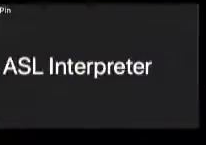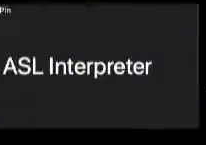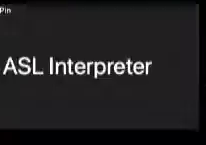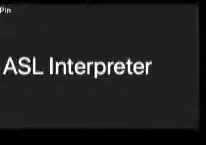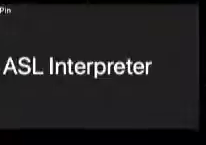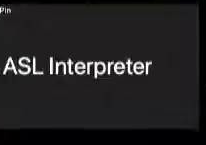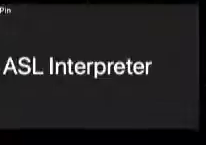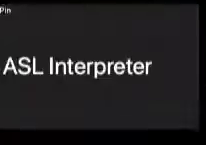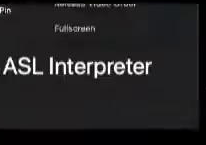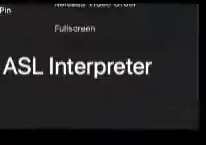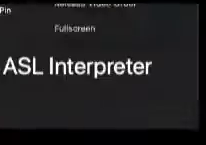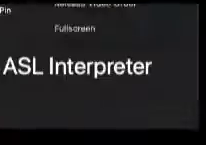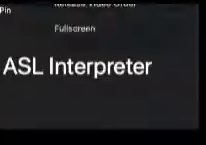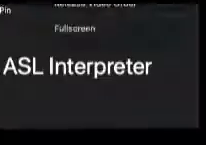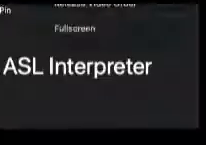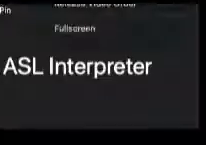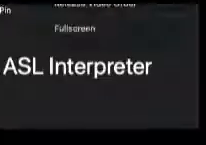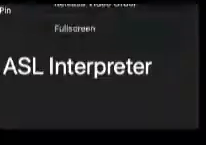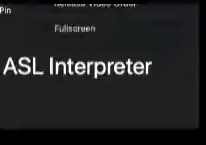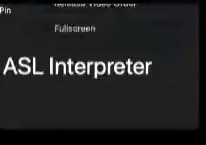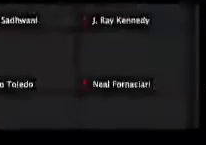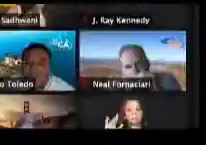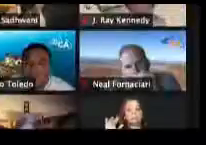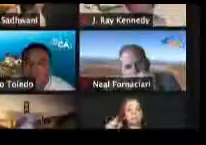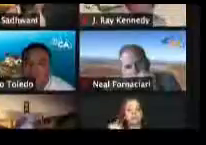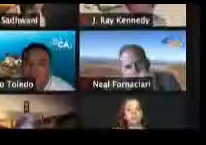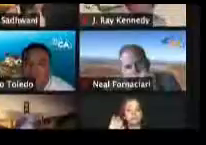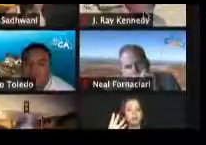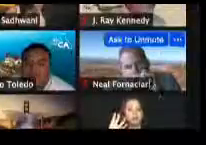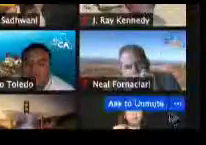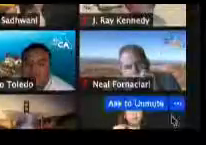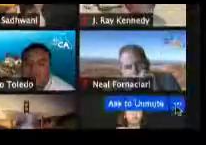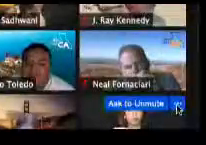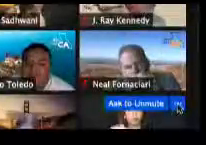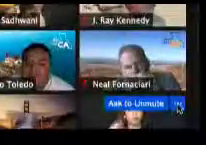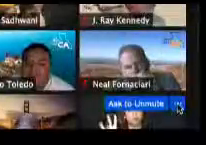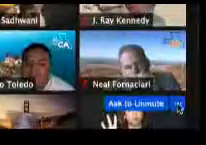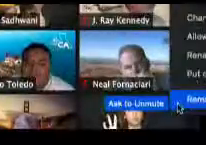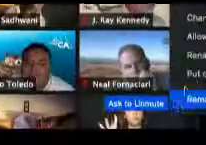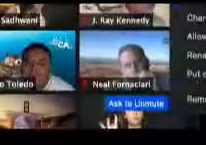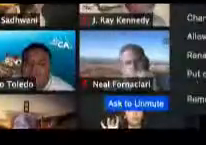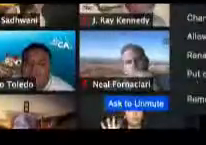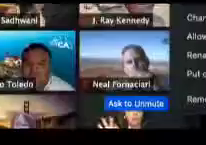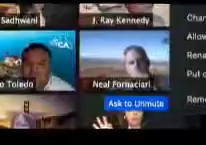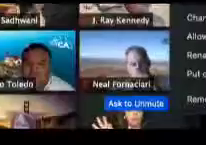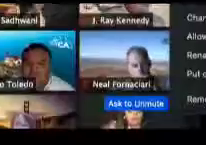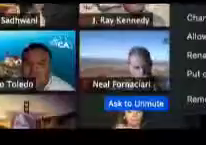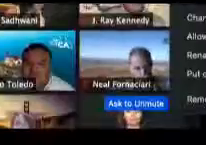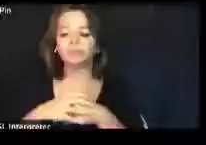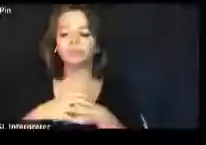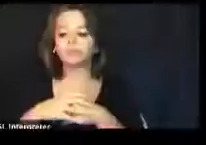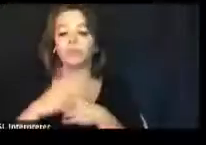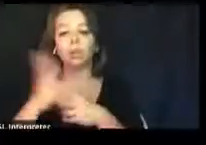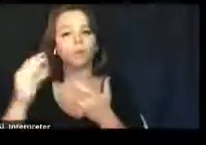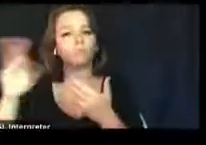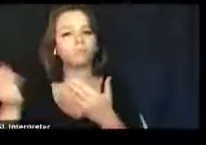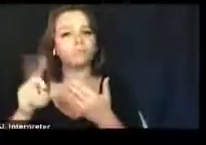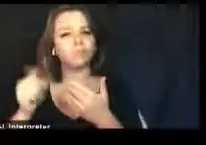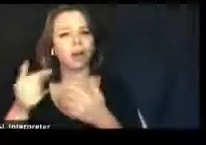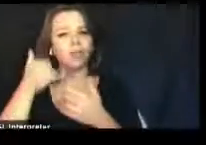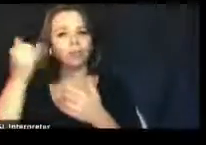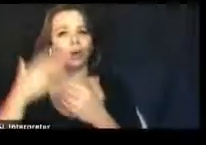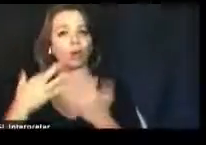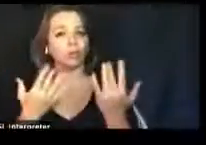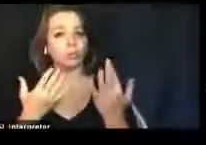1620. And then up next will be caller with the last four 7899. And I'd like to invite those other callers in the queue to please